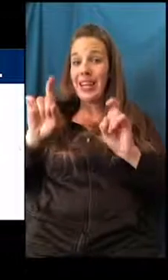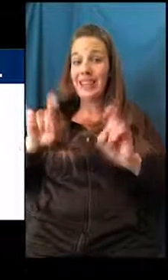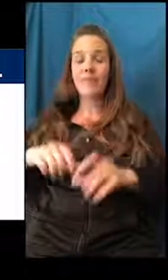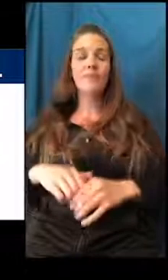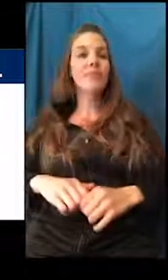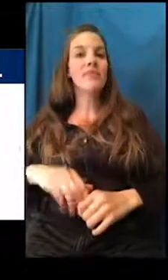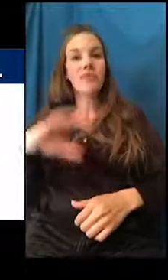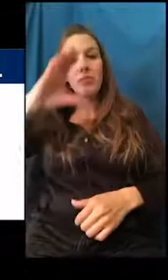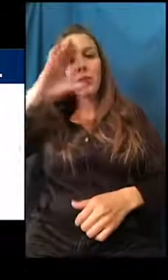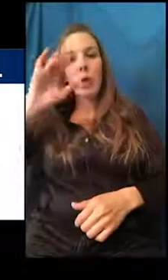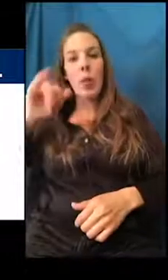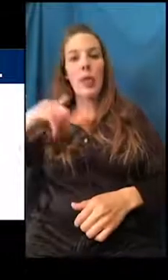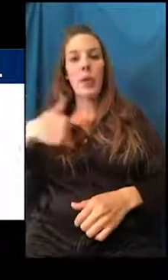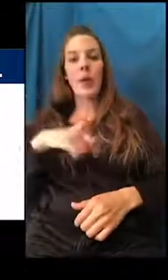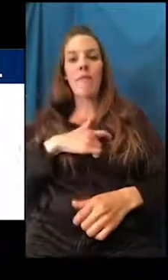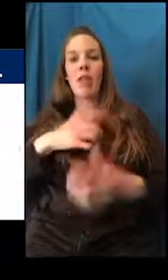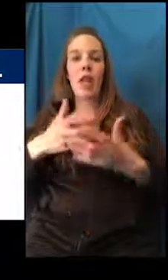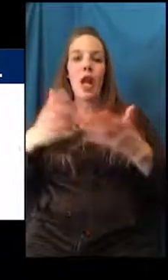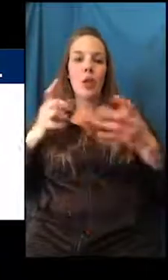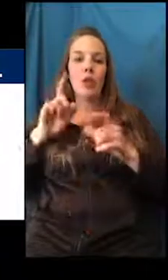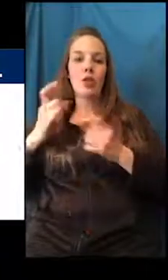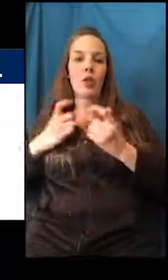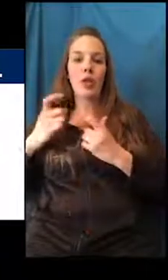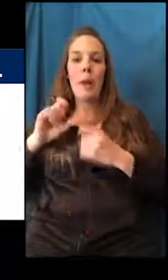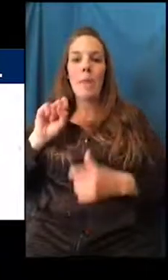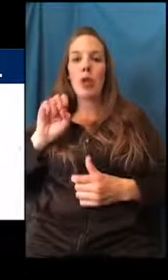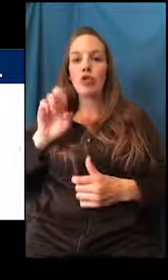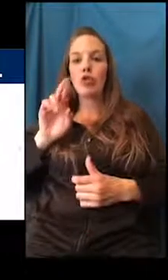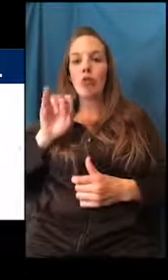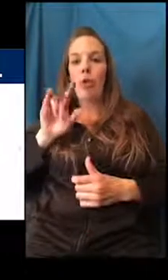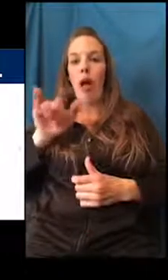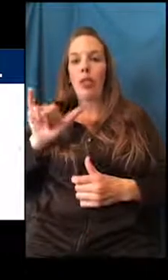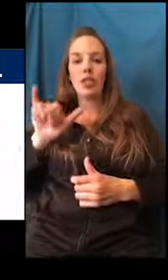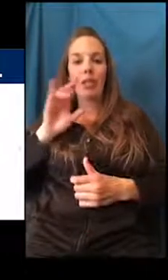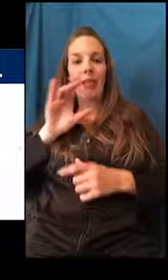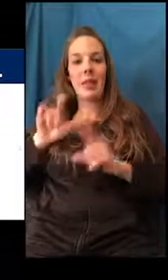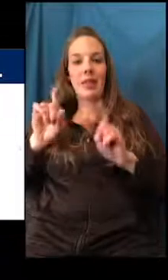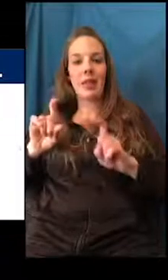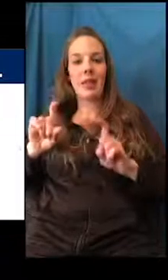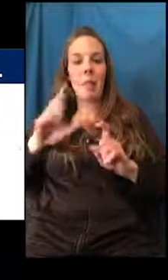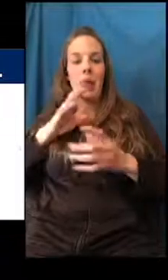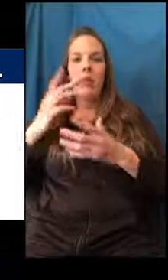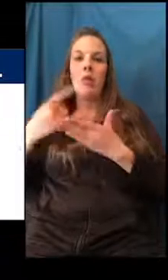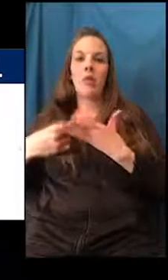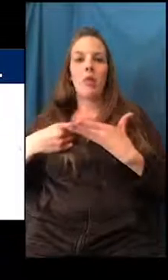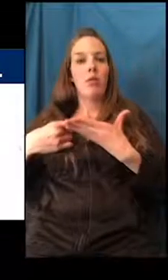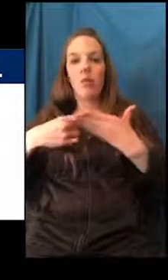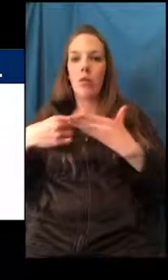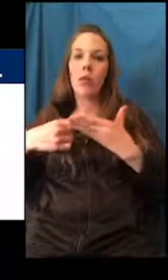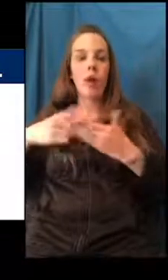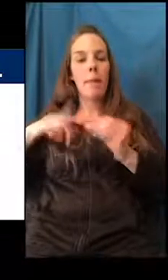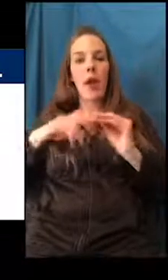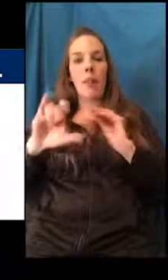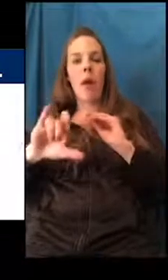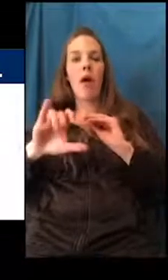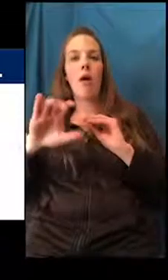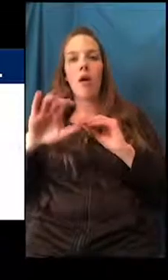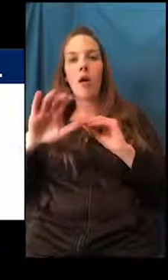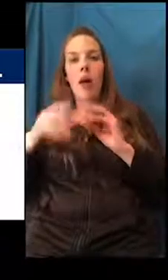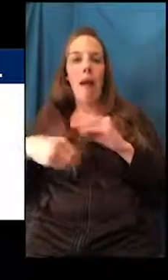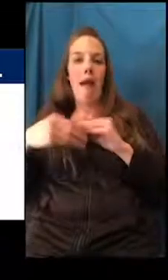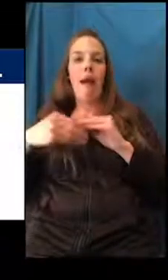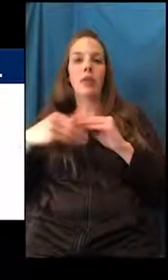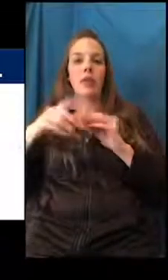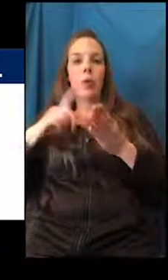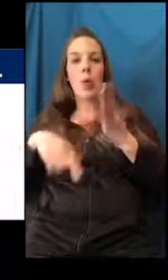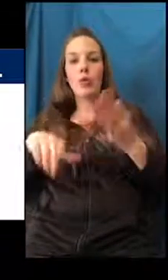gotten a lot of questions here about the serology testing. It seems like that is getting talked more and more about. So just to add on to what Julie was